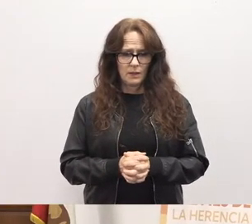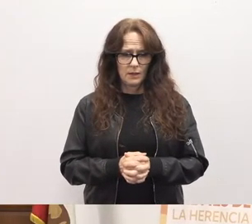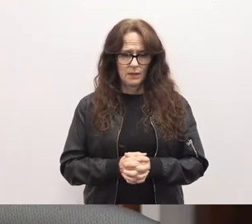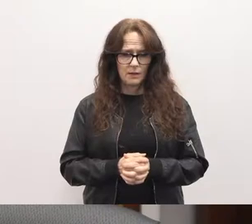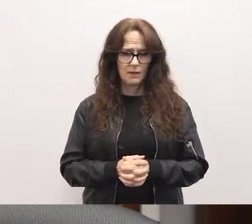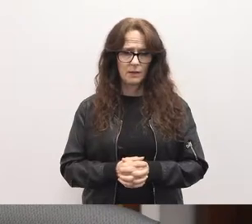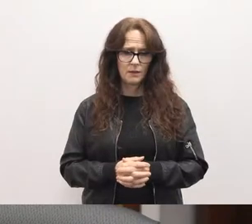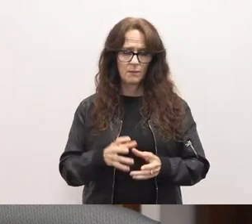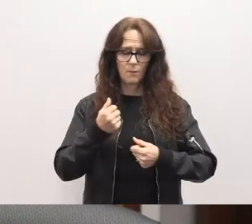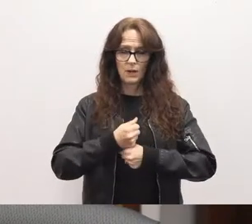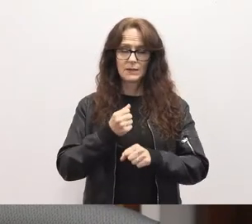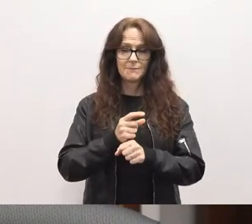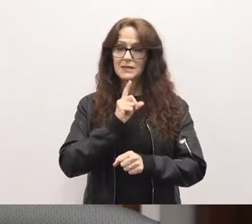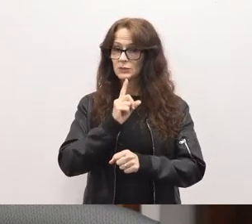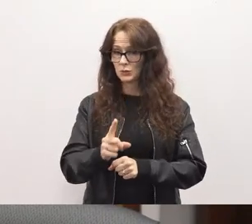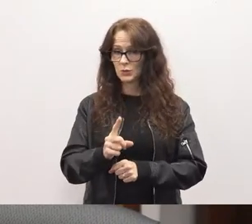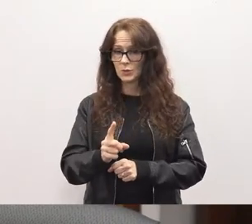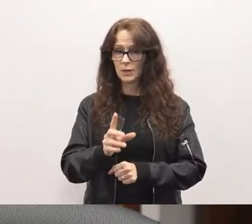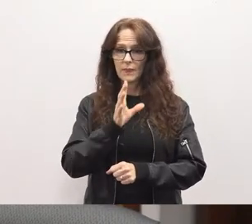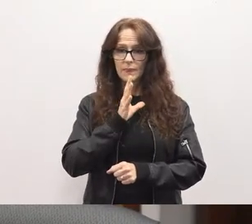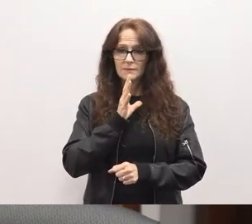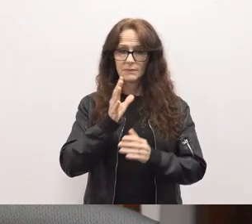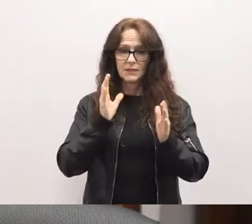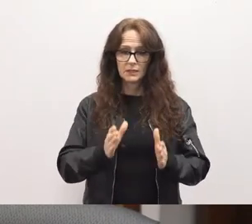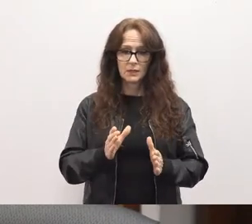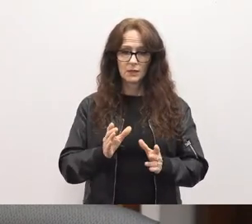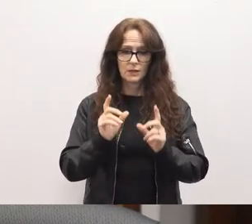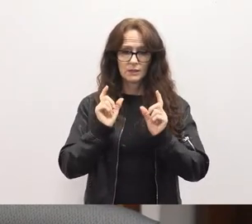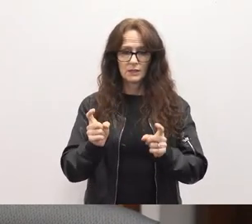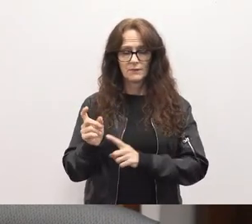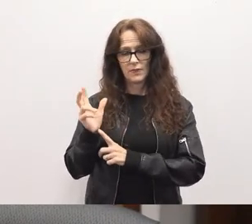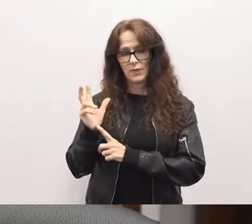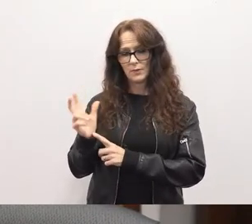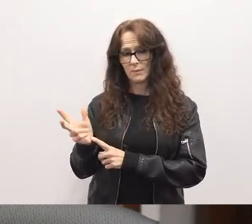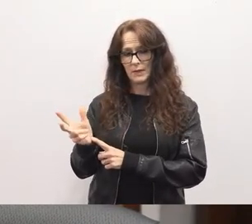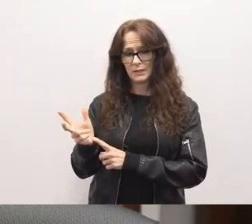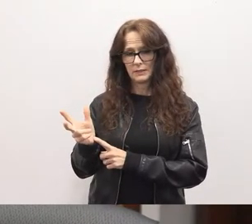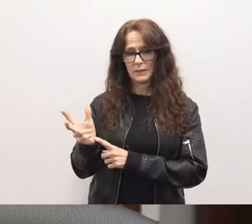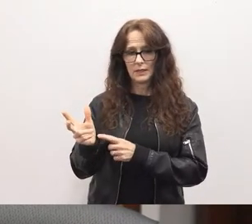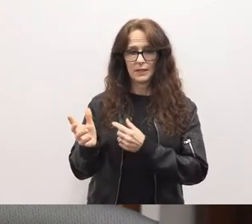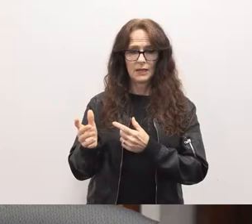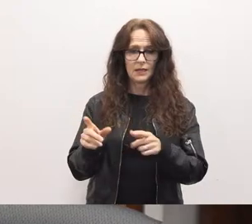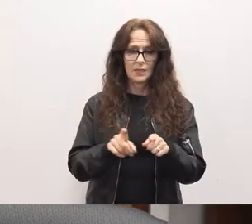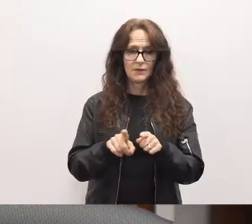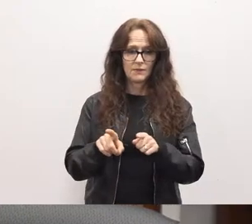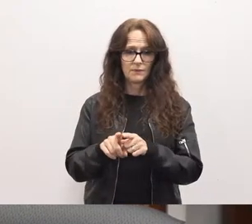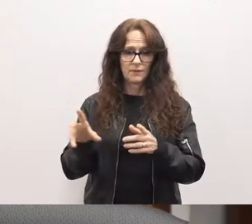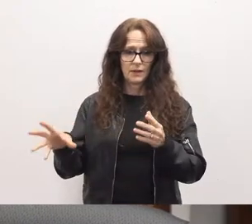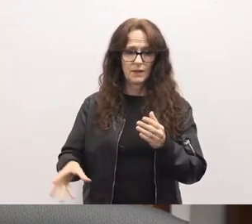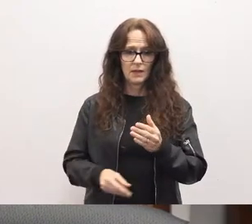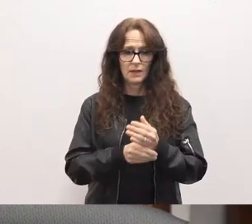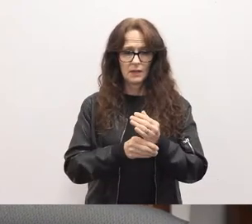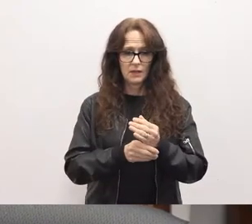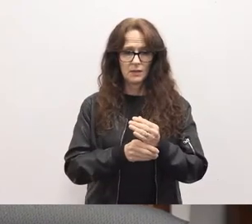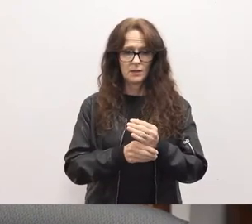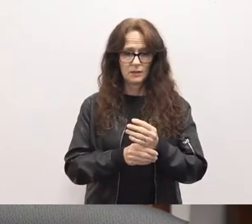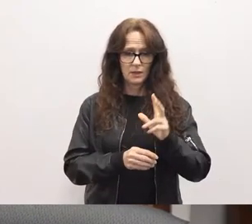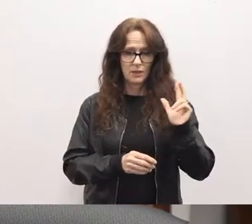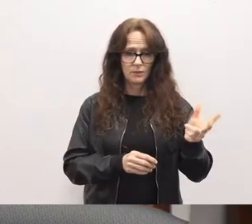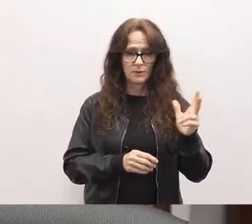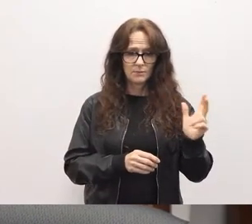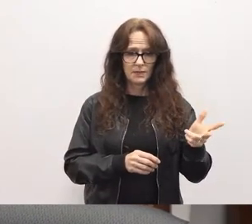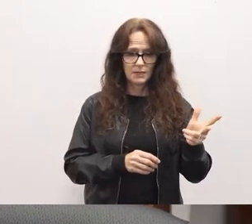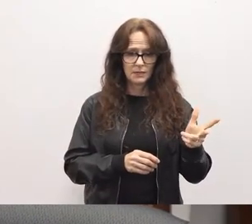what I want to ensure is that the speaker is allocated the 3 minutes, even if it takes an additional